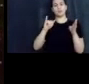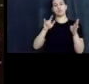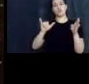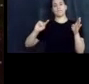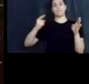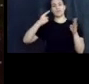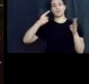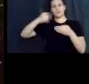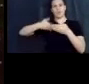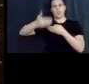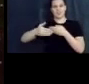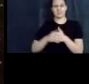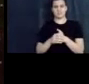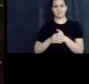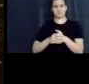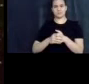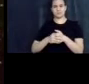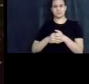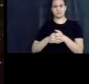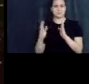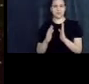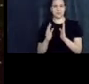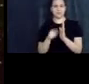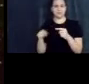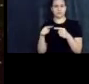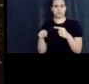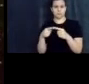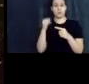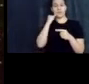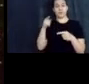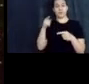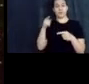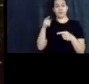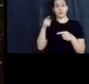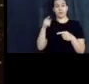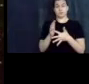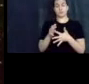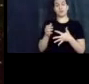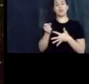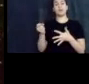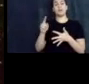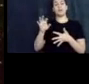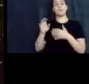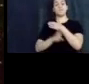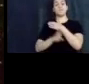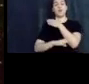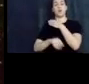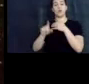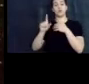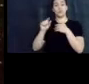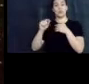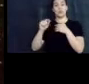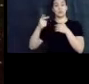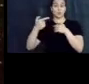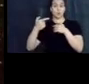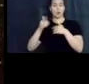any juniors right now in high school, your application for fall 2021 will open up July 1st. And maybe if